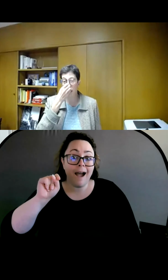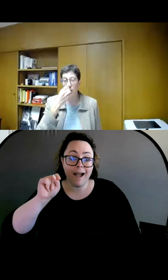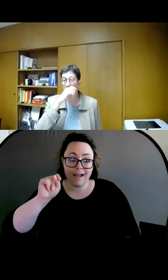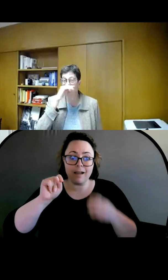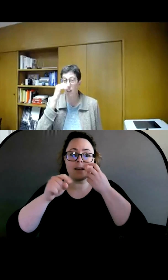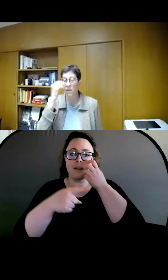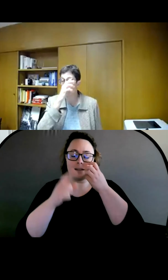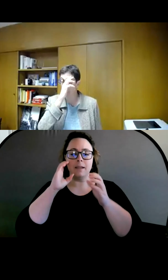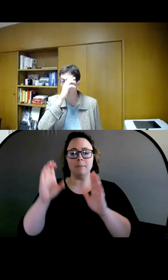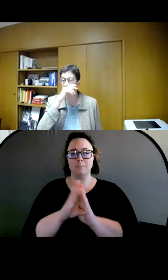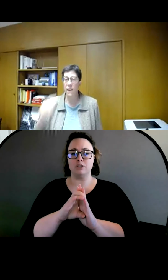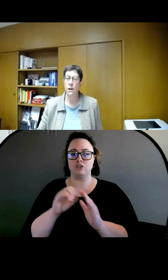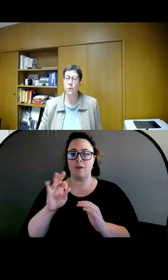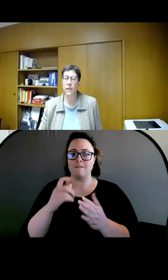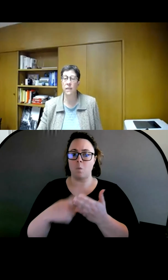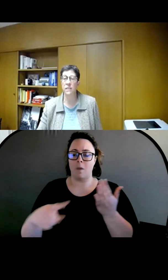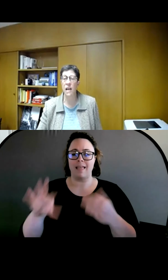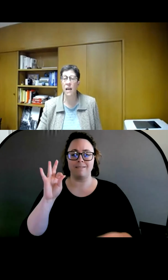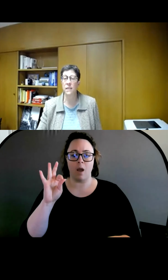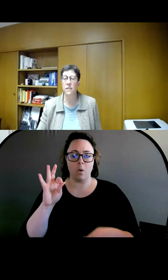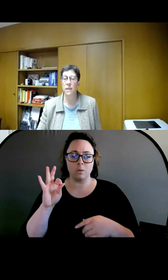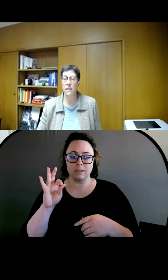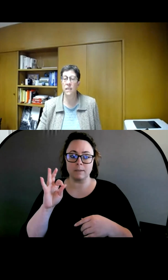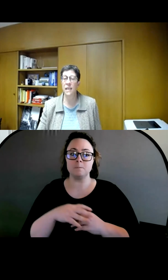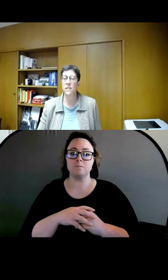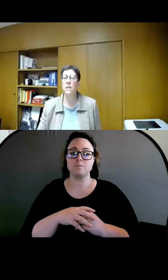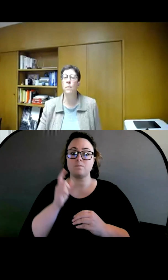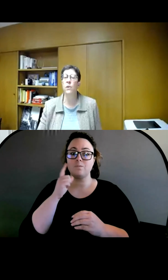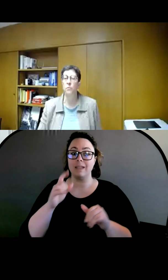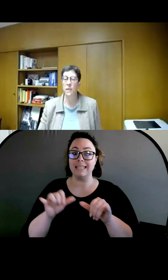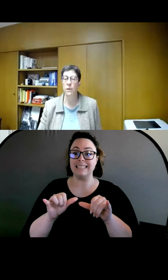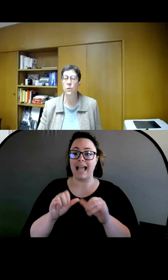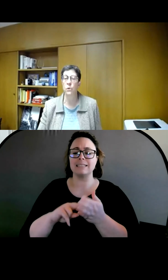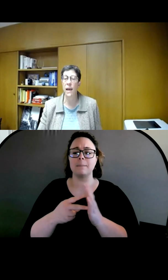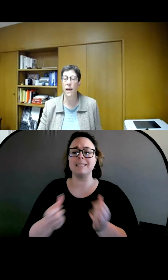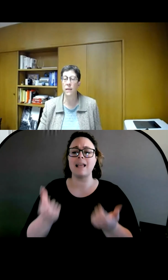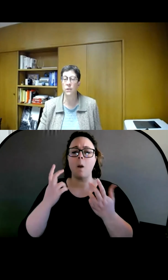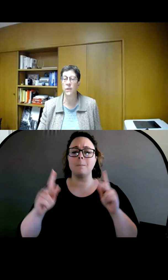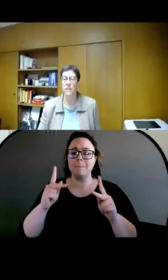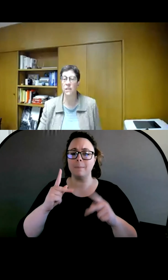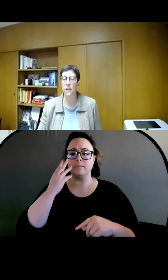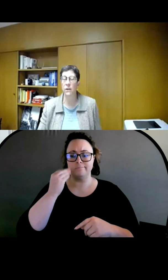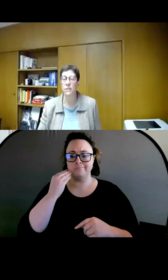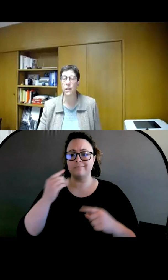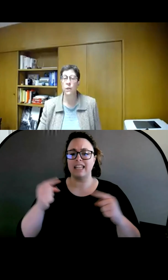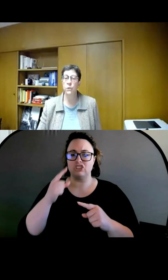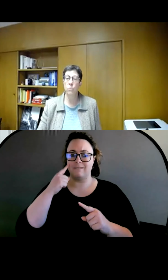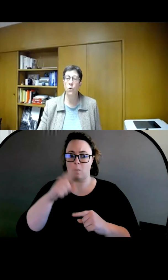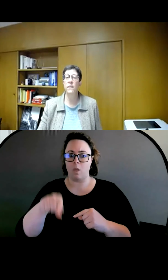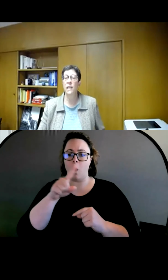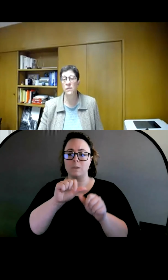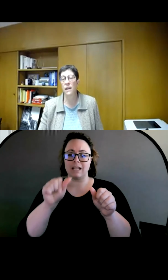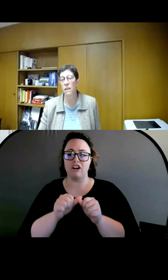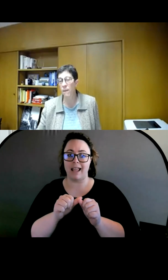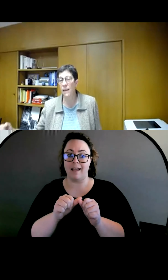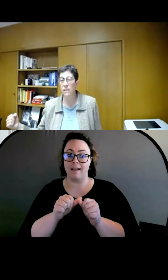here's a picture of what they found, and the size indicates the number of people who had injuries in these areas. So more